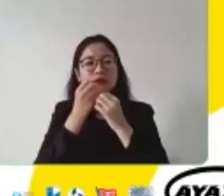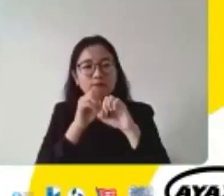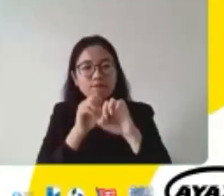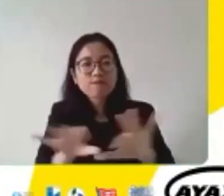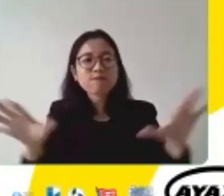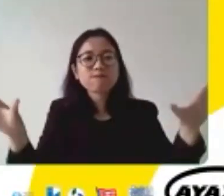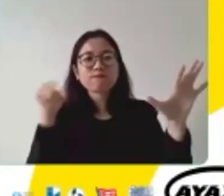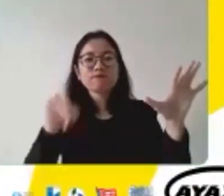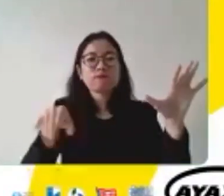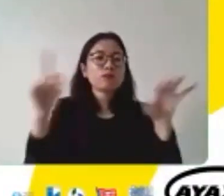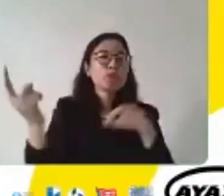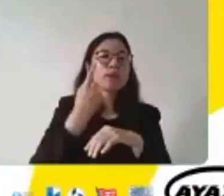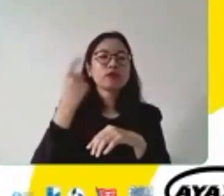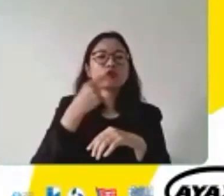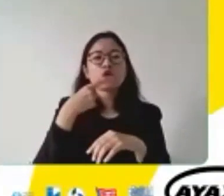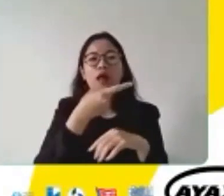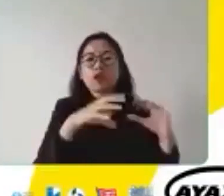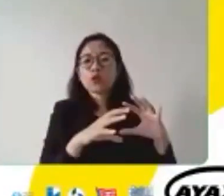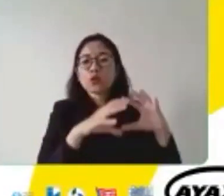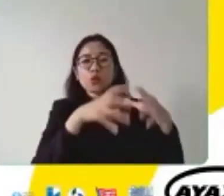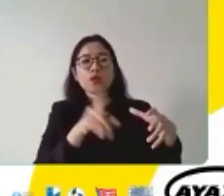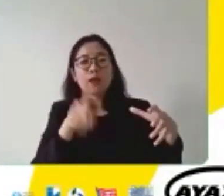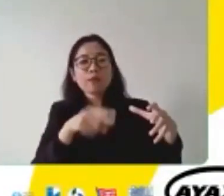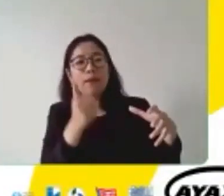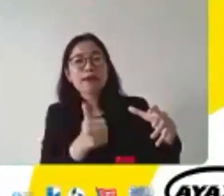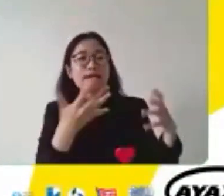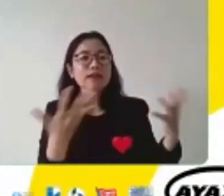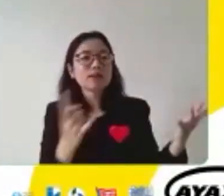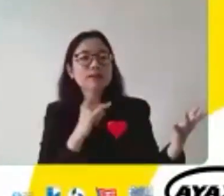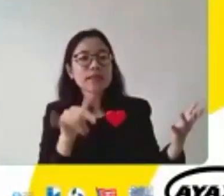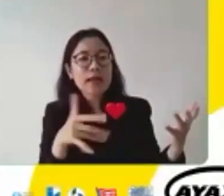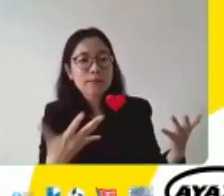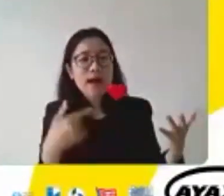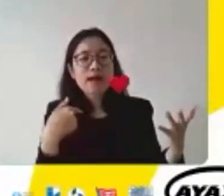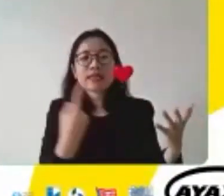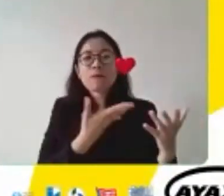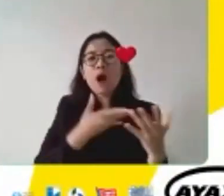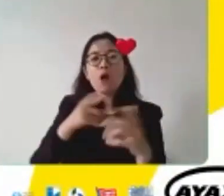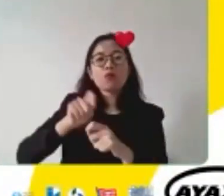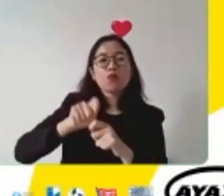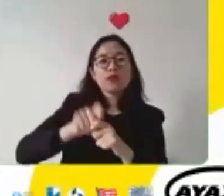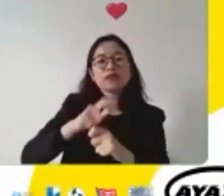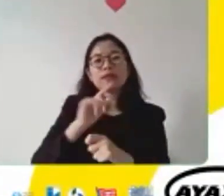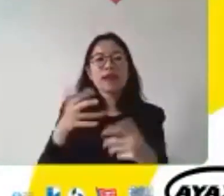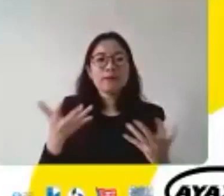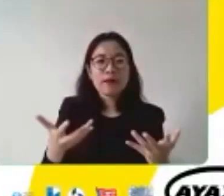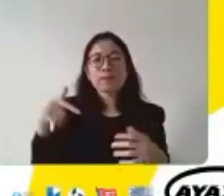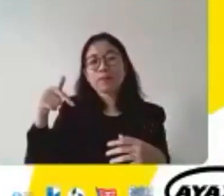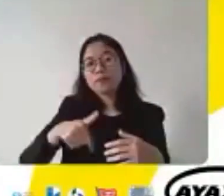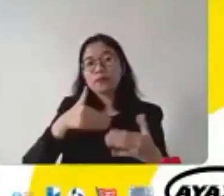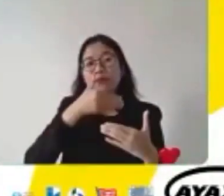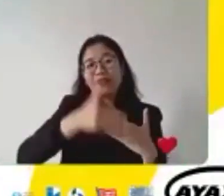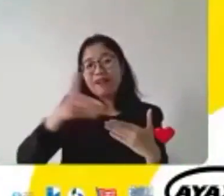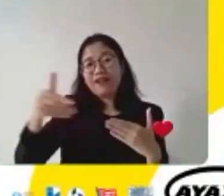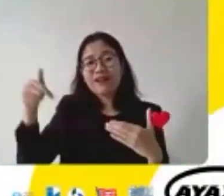health perspective, key data and stories to really increase public awareness as well as demand for clean